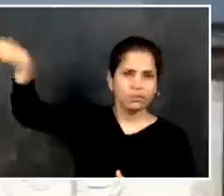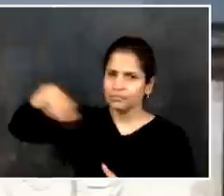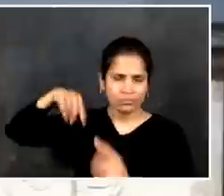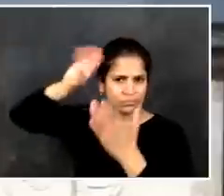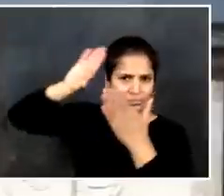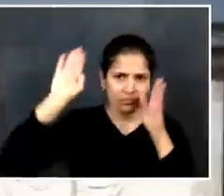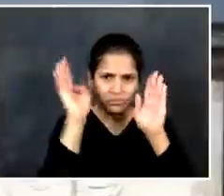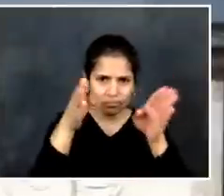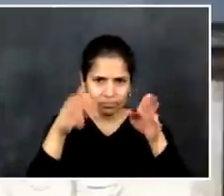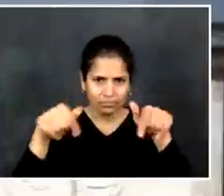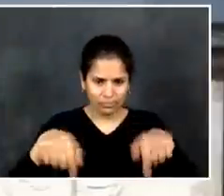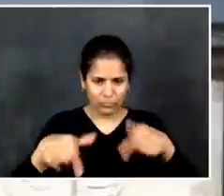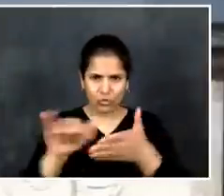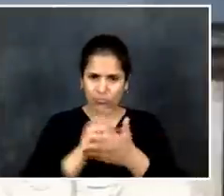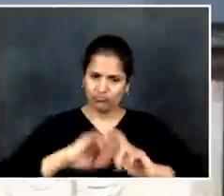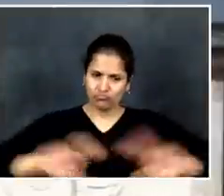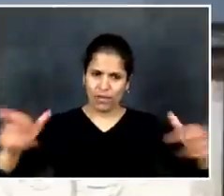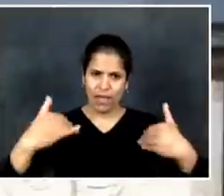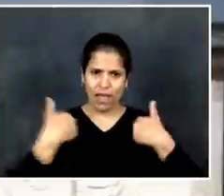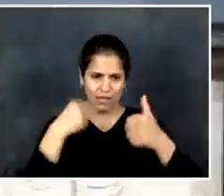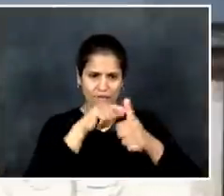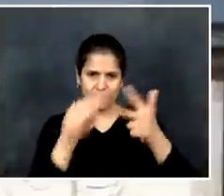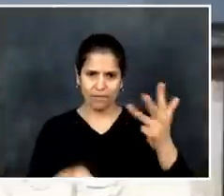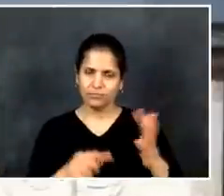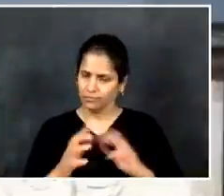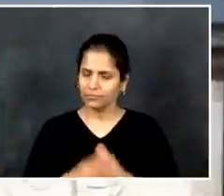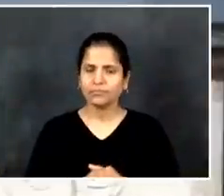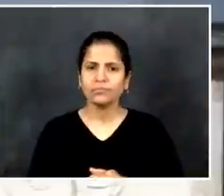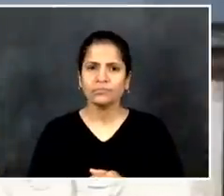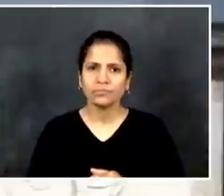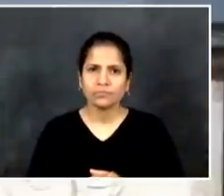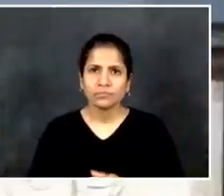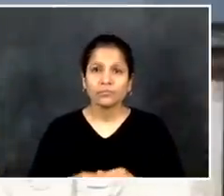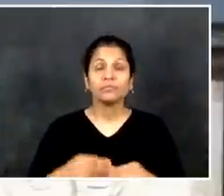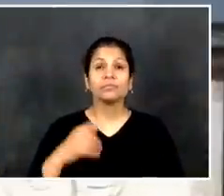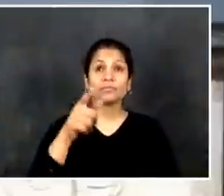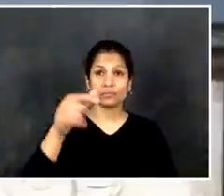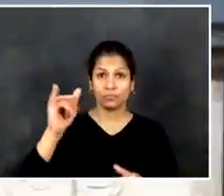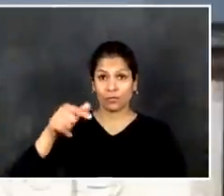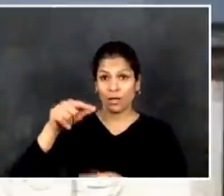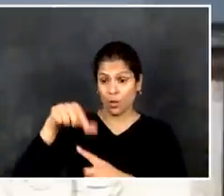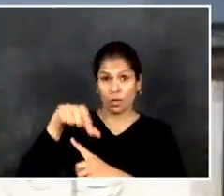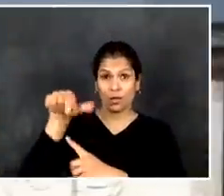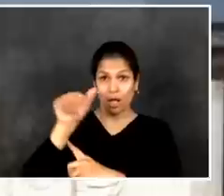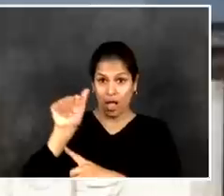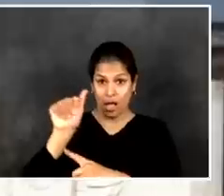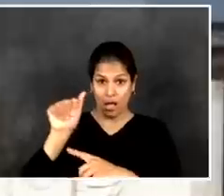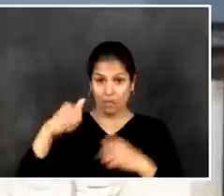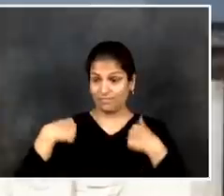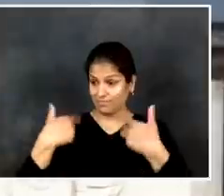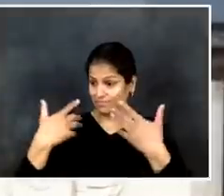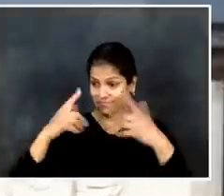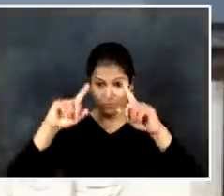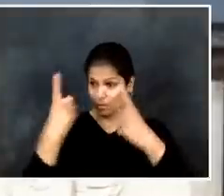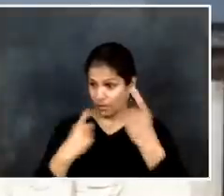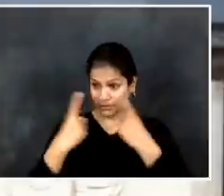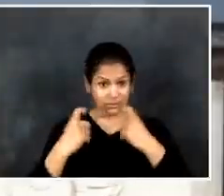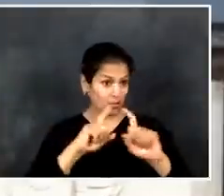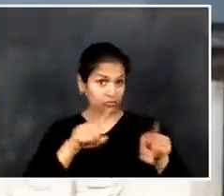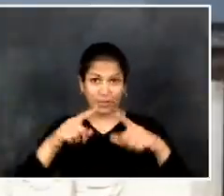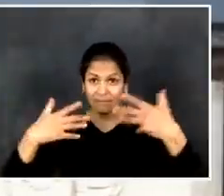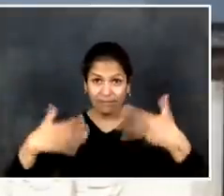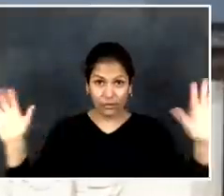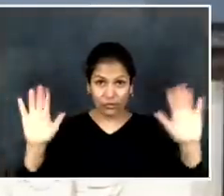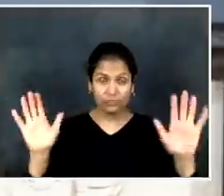that when the Q&A is over, we're going to have Scott just show us a little more about how this thing works. So that'll be our finale